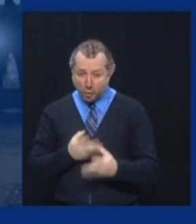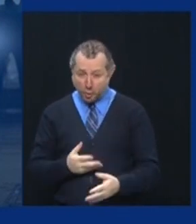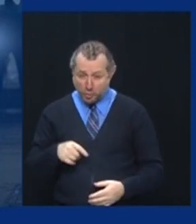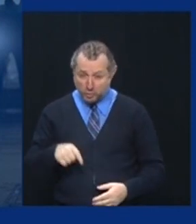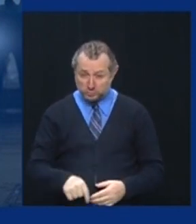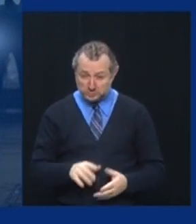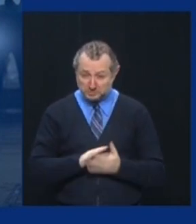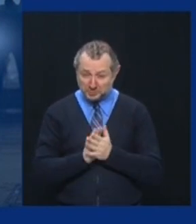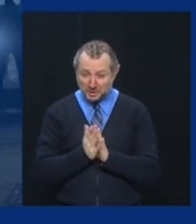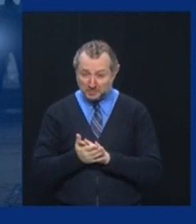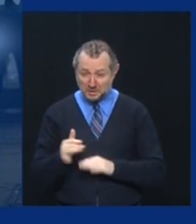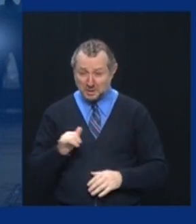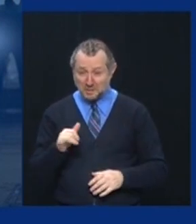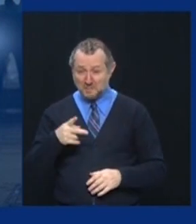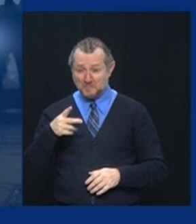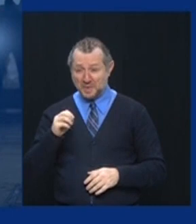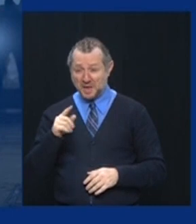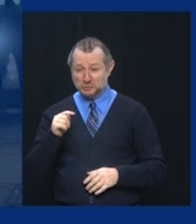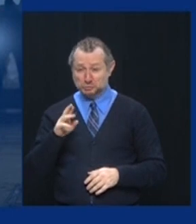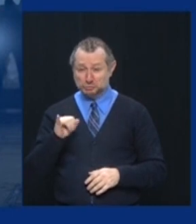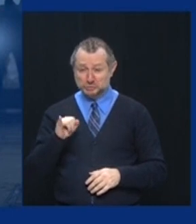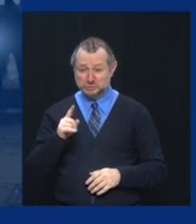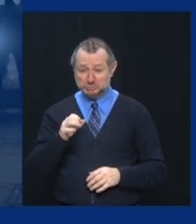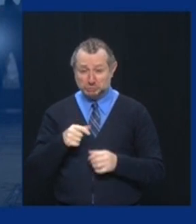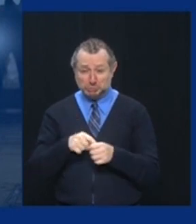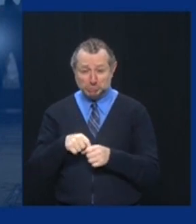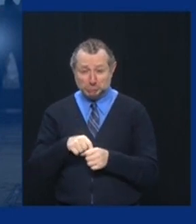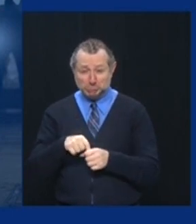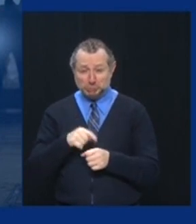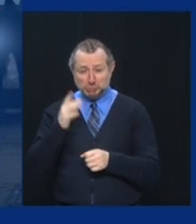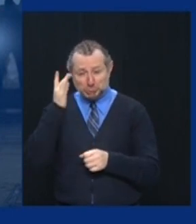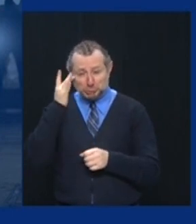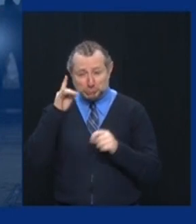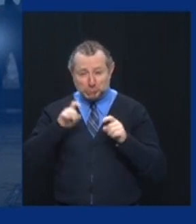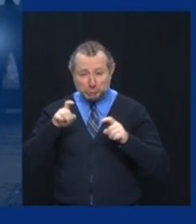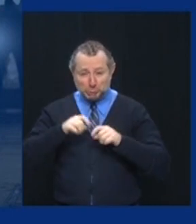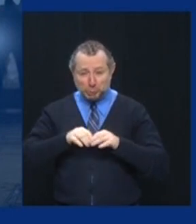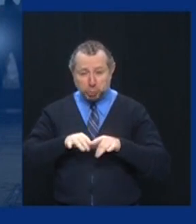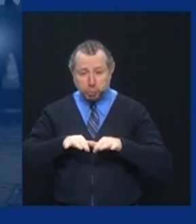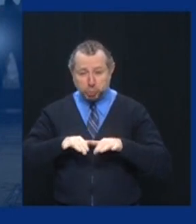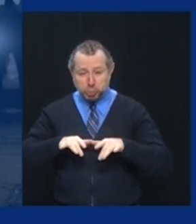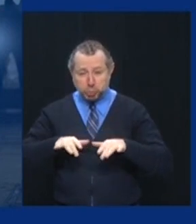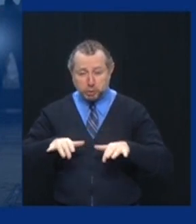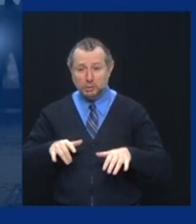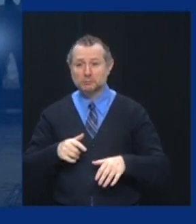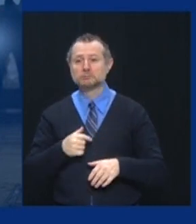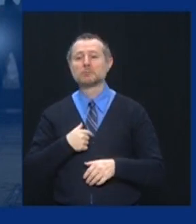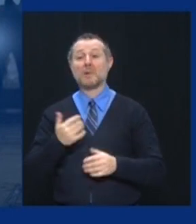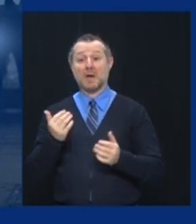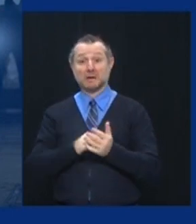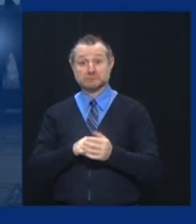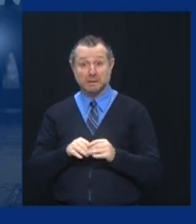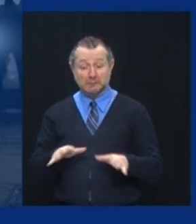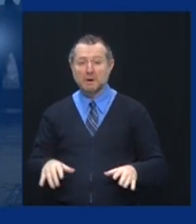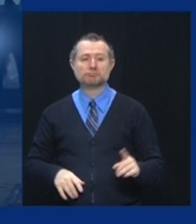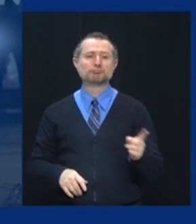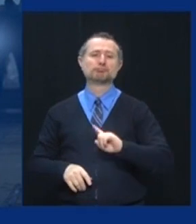dish and the federal government does nothing, I can't allow that to happen. I wouldn't be doing my